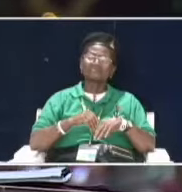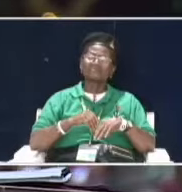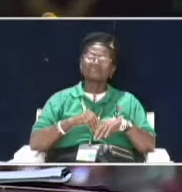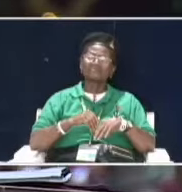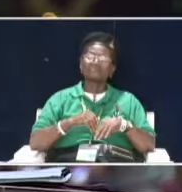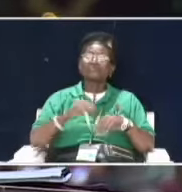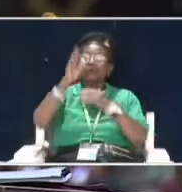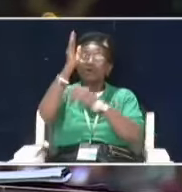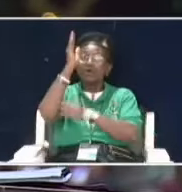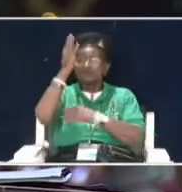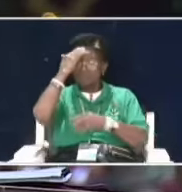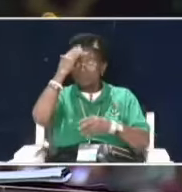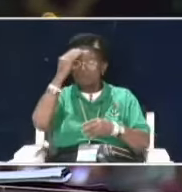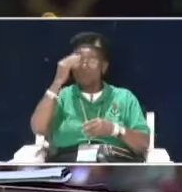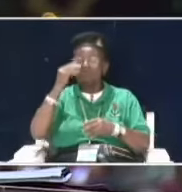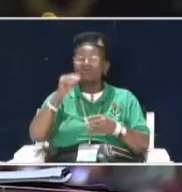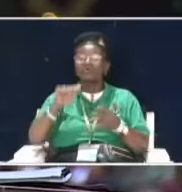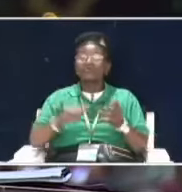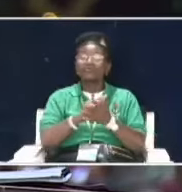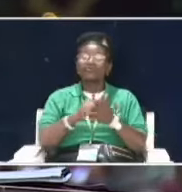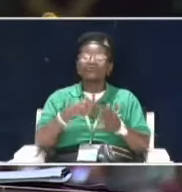God knows those who are his own.